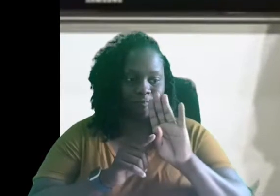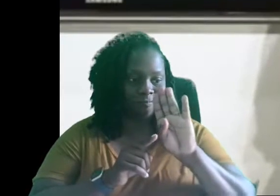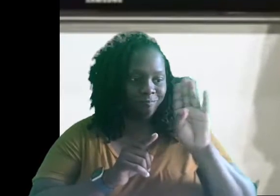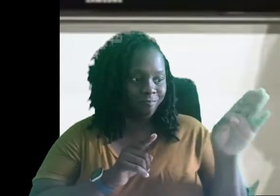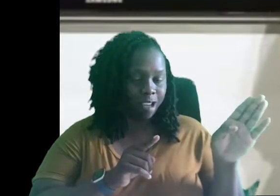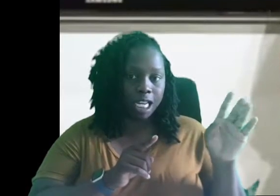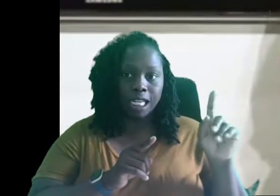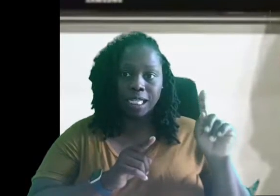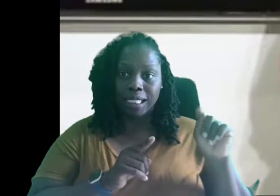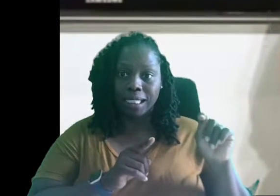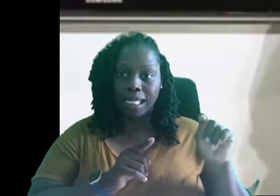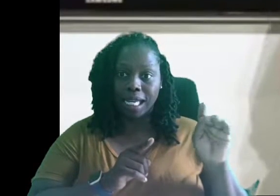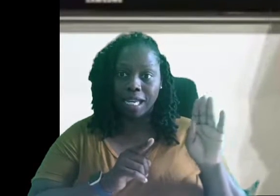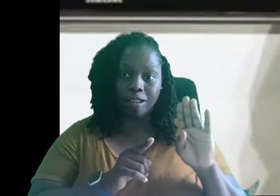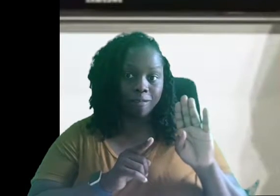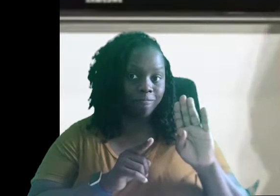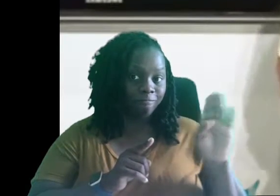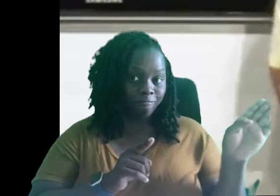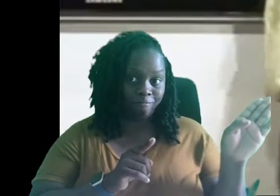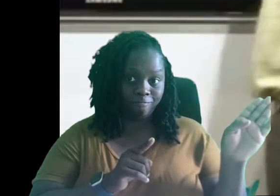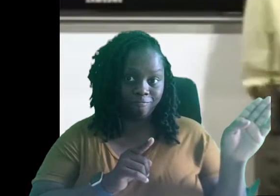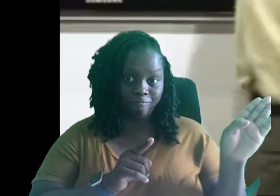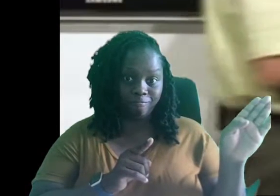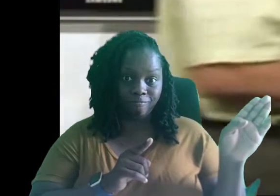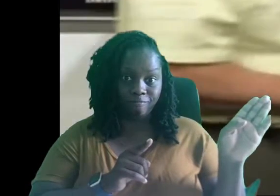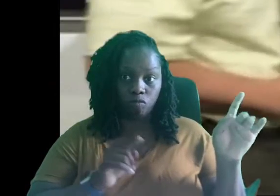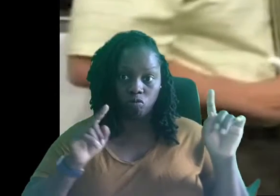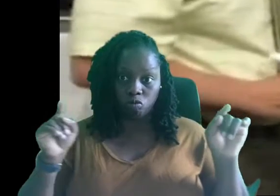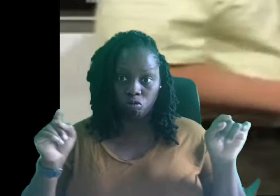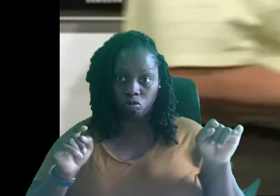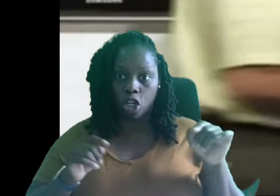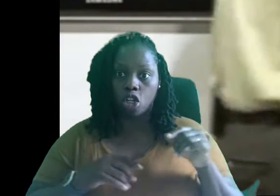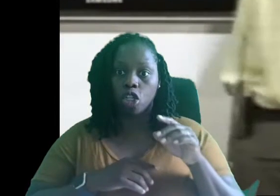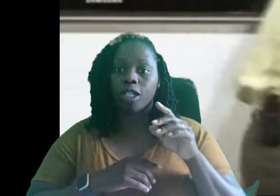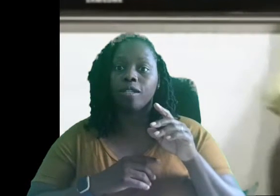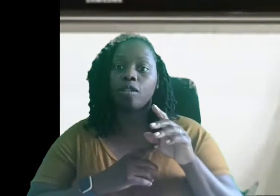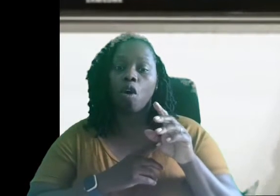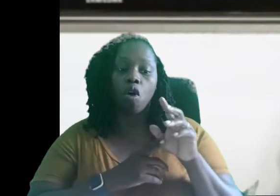at point X and goes in the T direction.